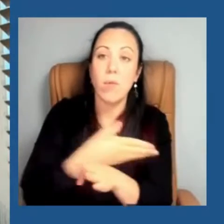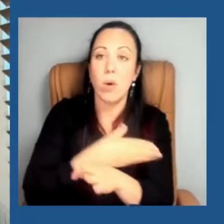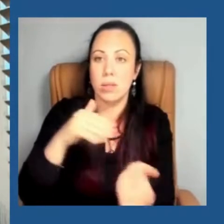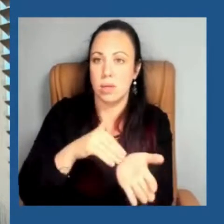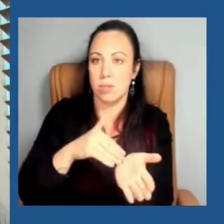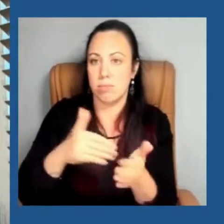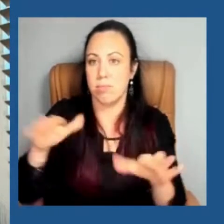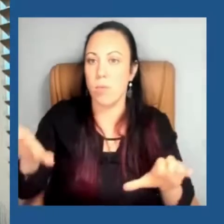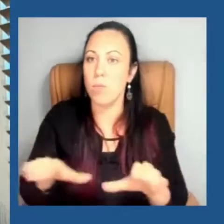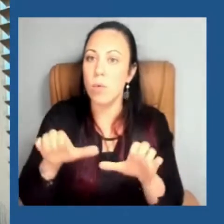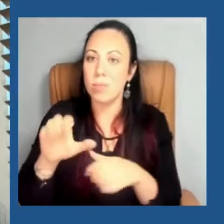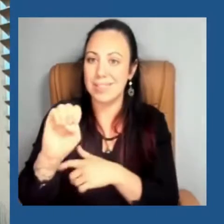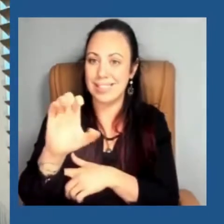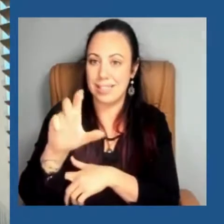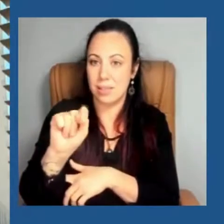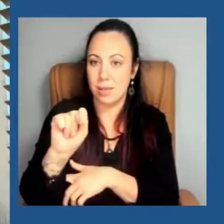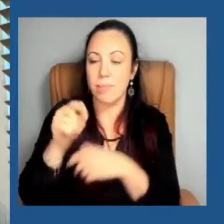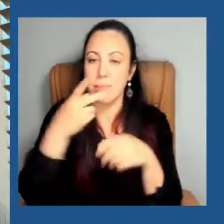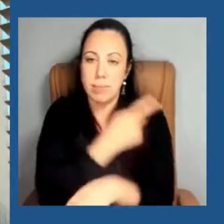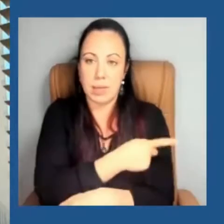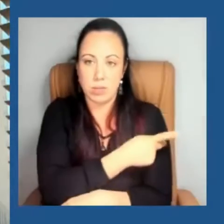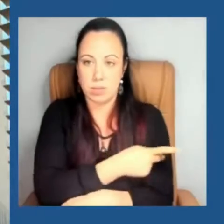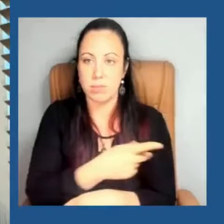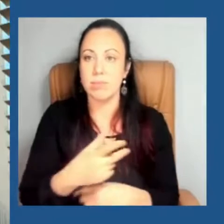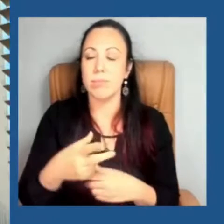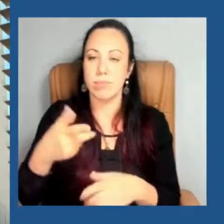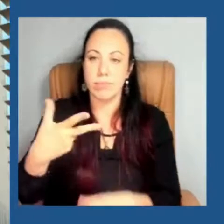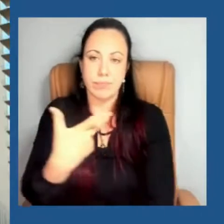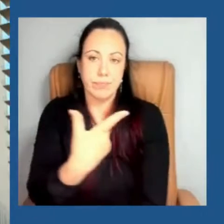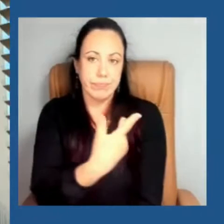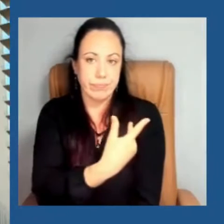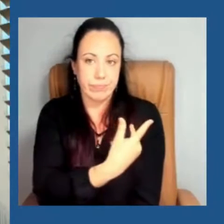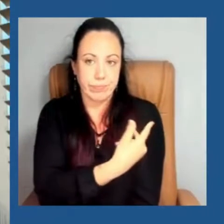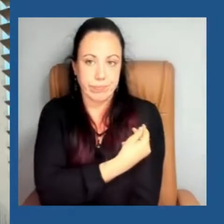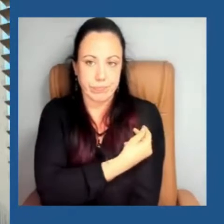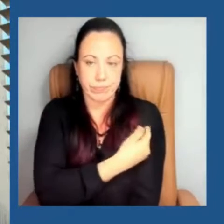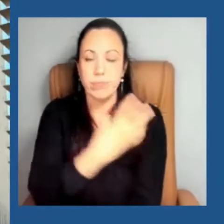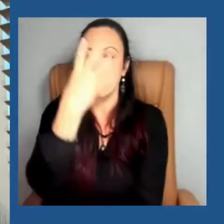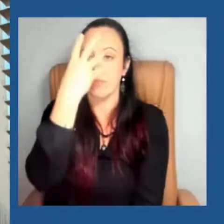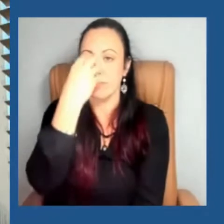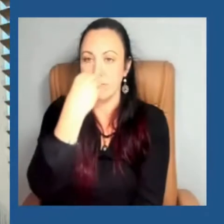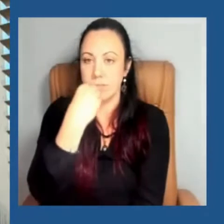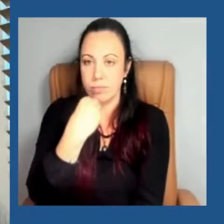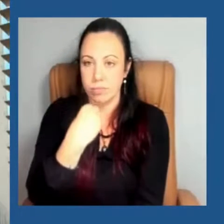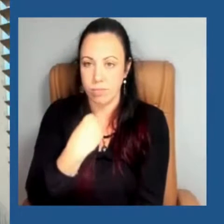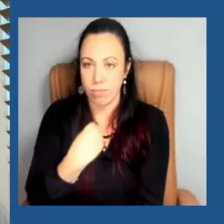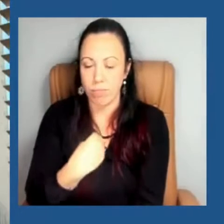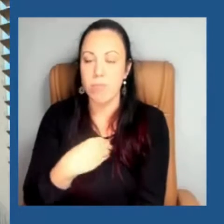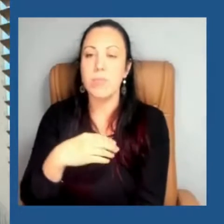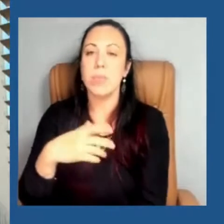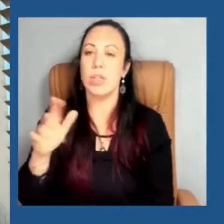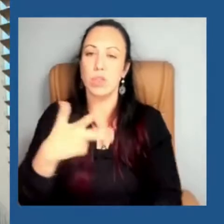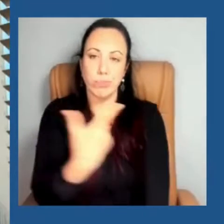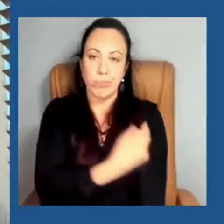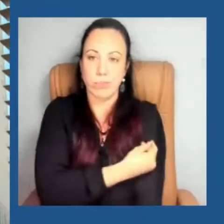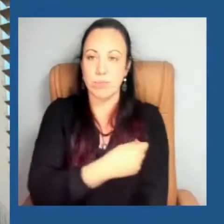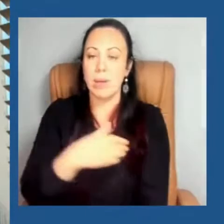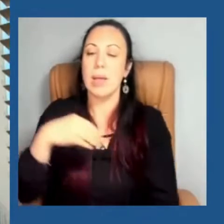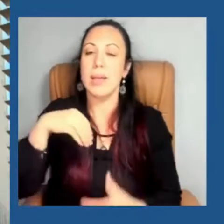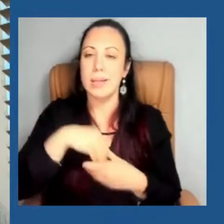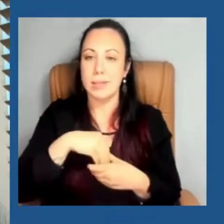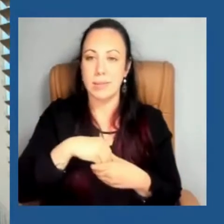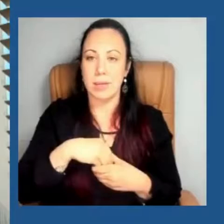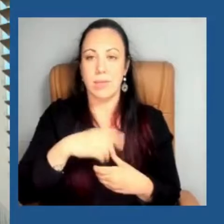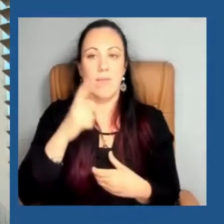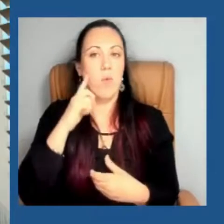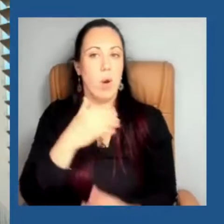ECT, the patient is sedated with a short-acting general anesthetic and given an intravenous muscle relaxant to prevent movement in the